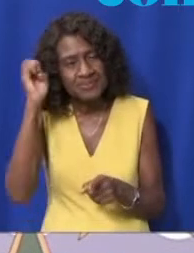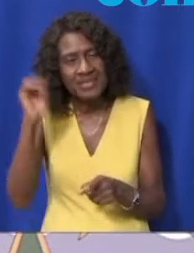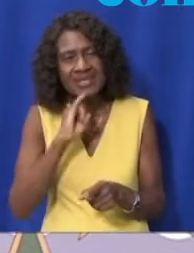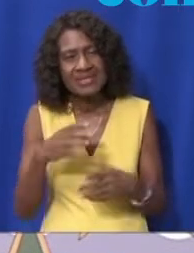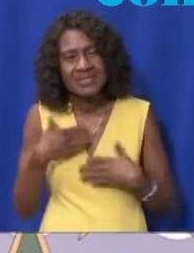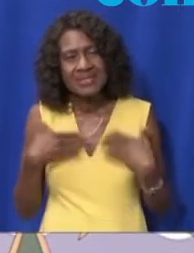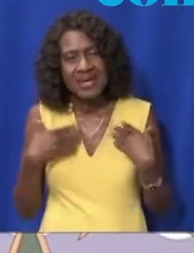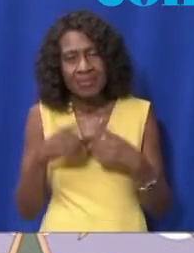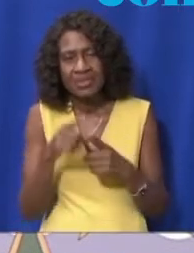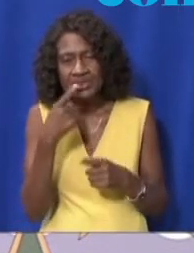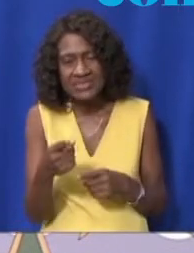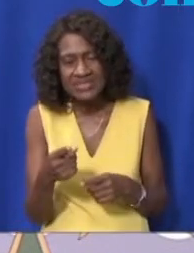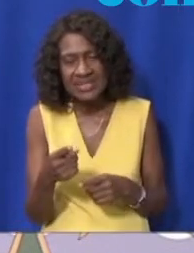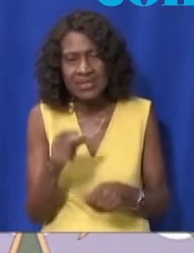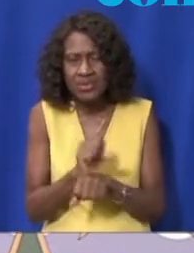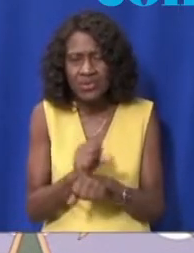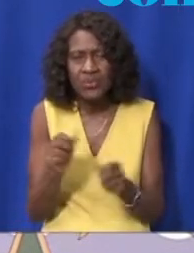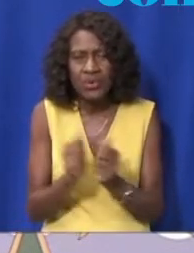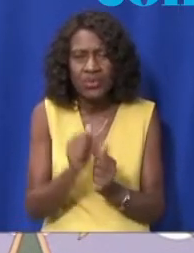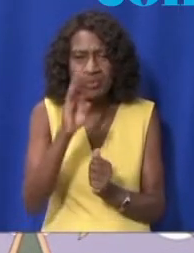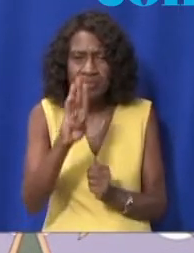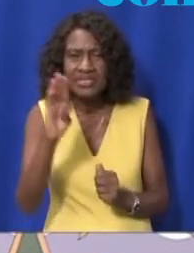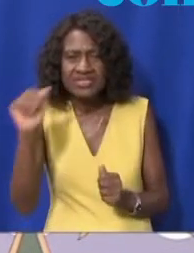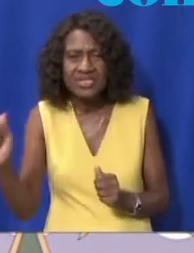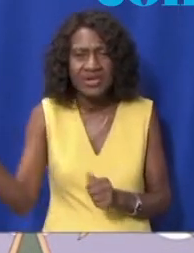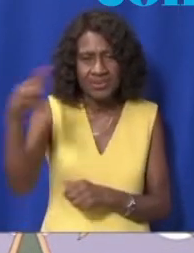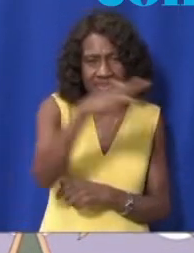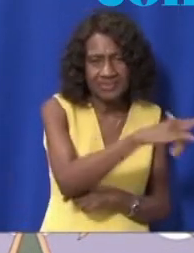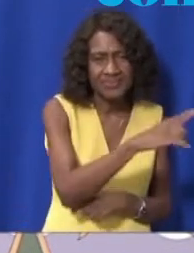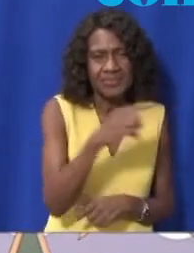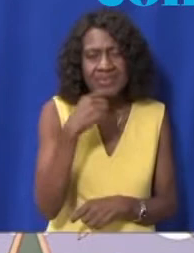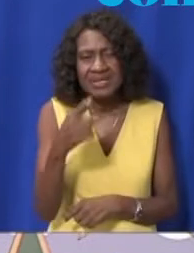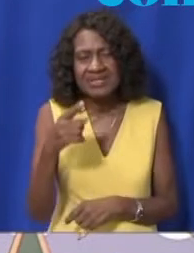lot of work with British Airways, and I'm delighted to announce today that we are